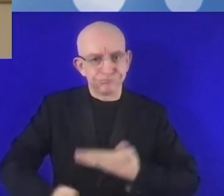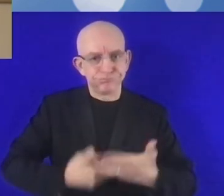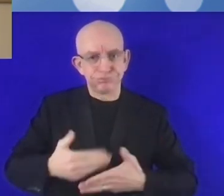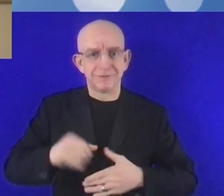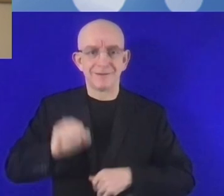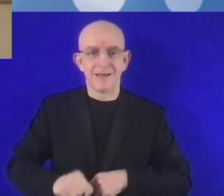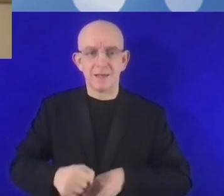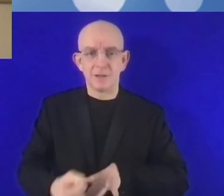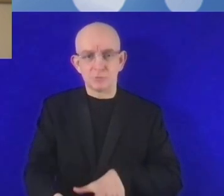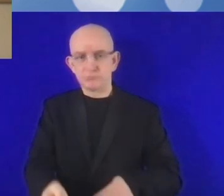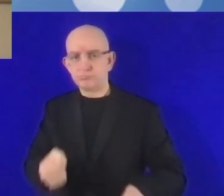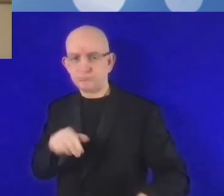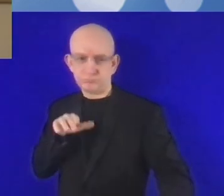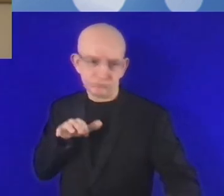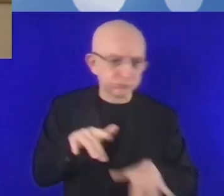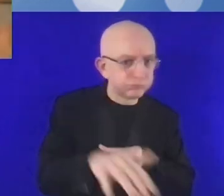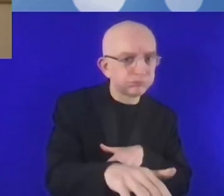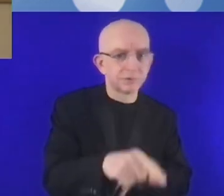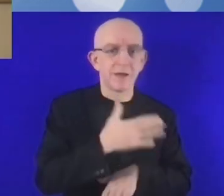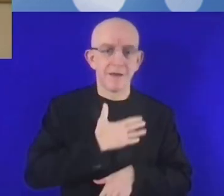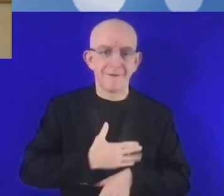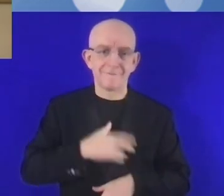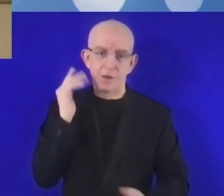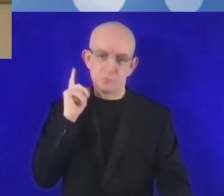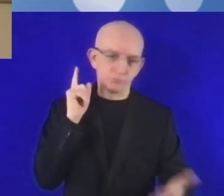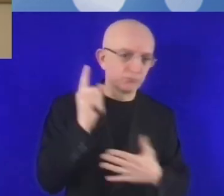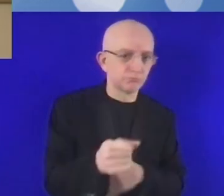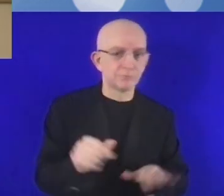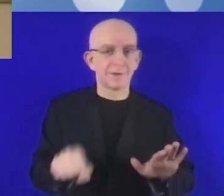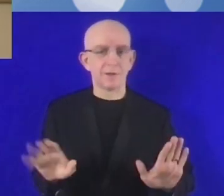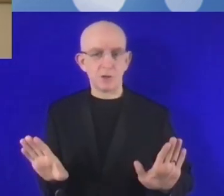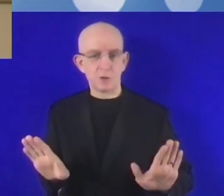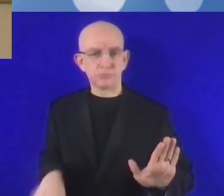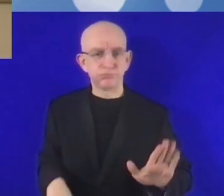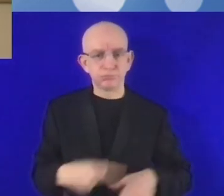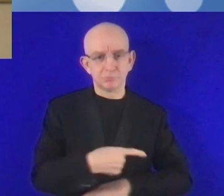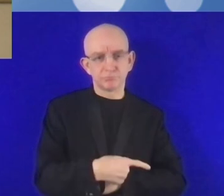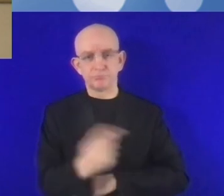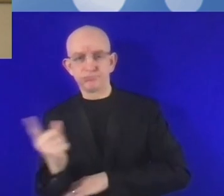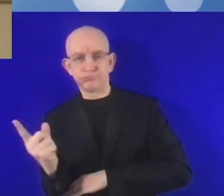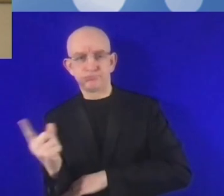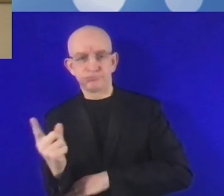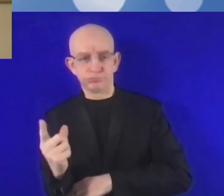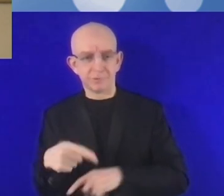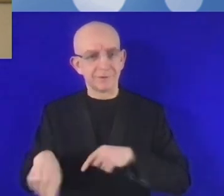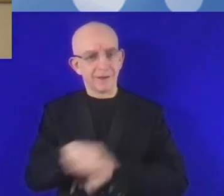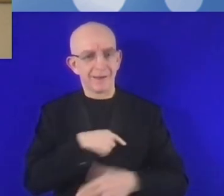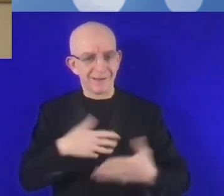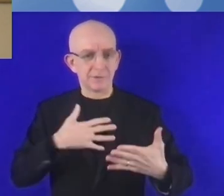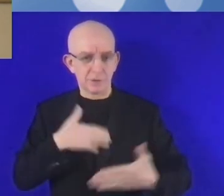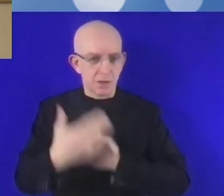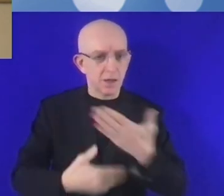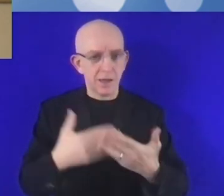alternative technologies to be able to reach that last mile where people would otherwise not have access. So we believe